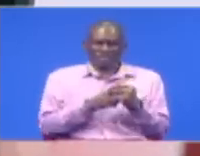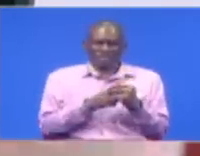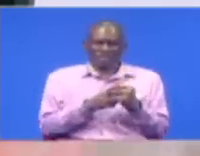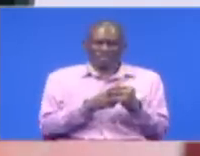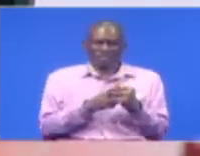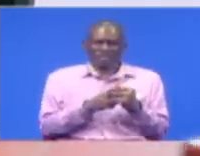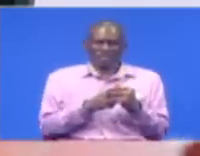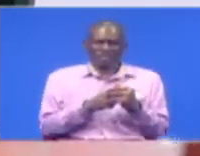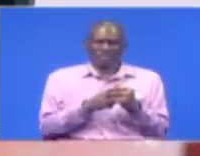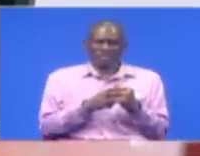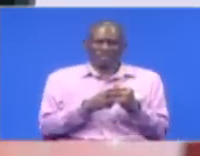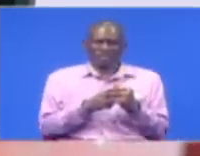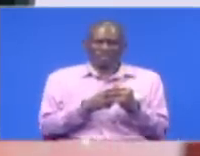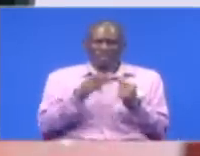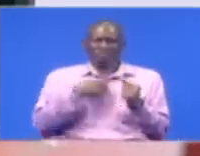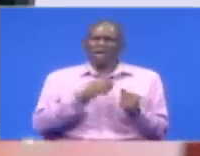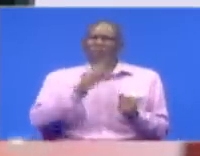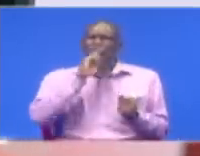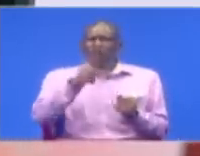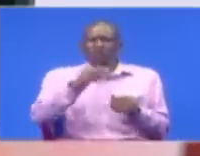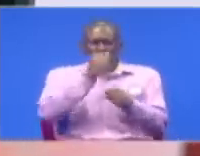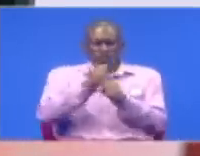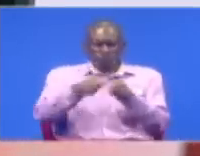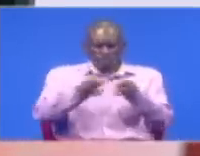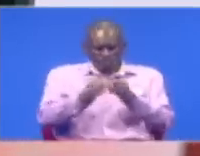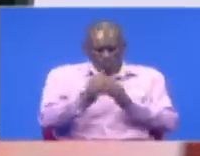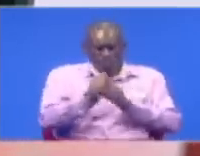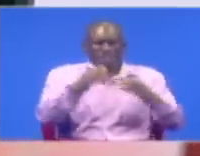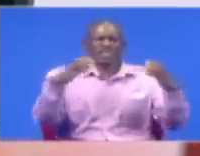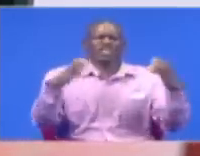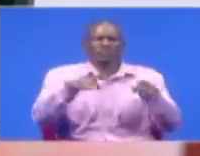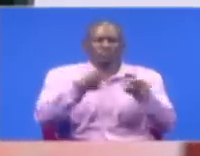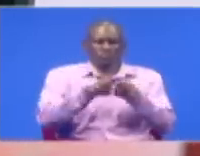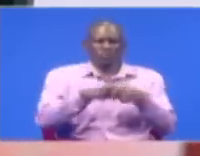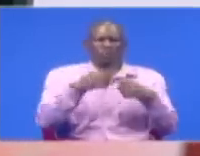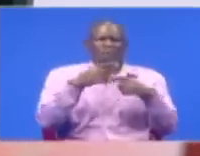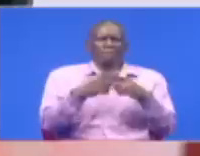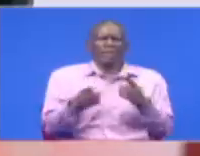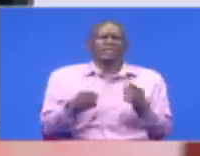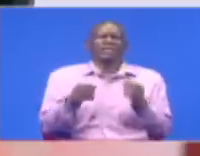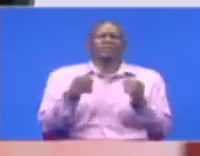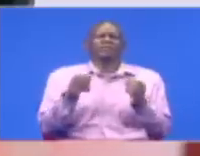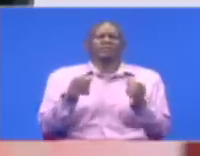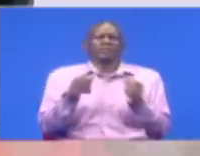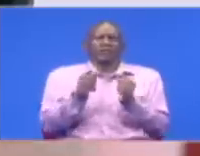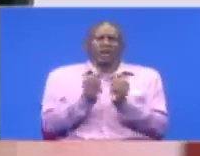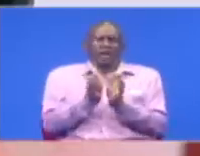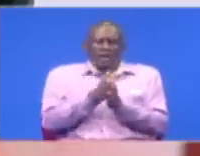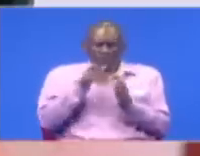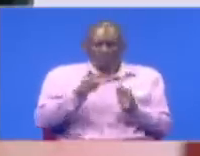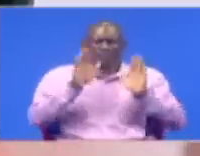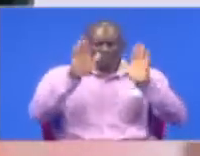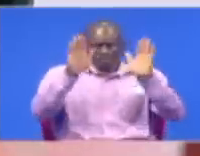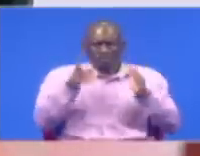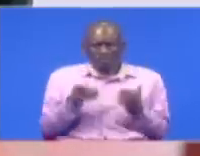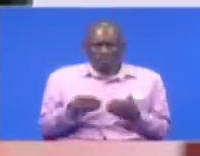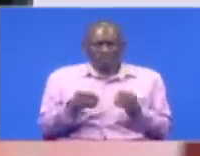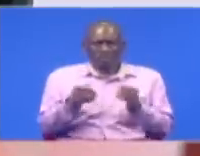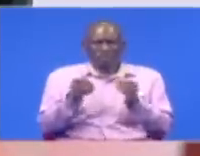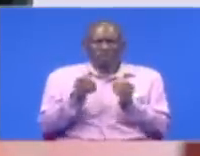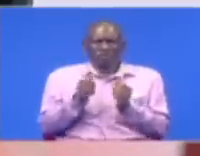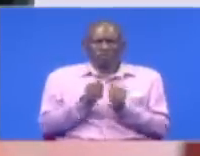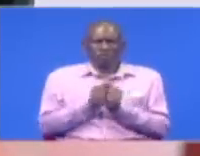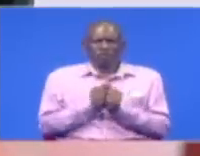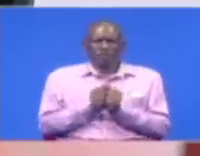2017, I was instructed to do the same. But despite, and this is important,